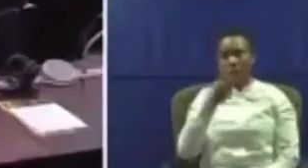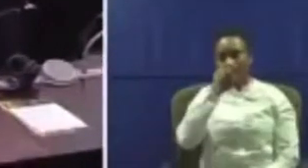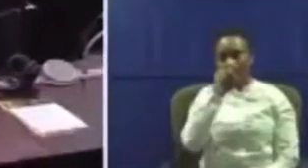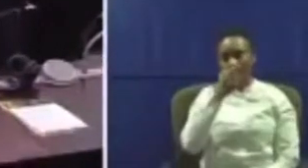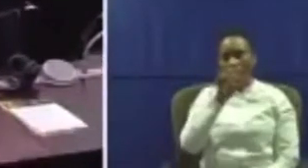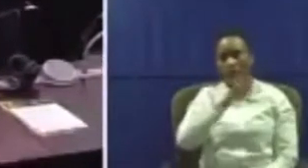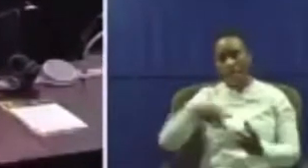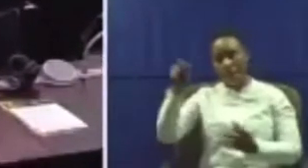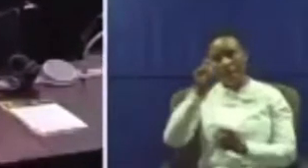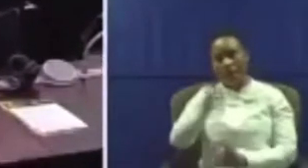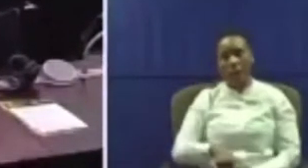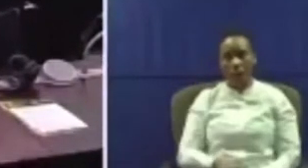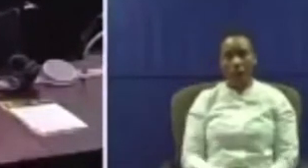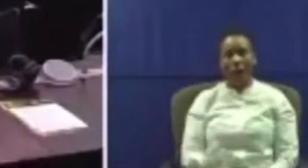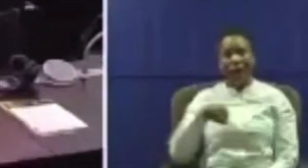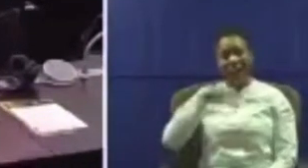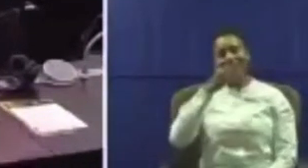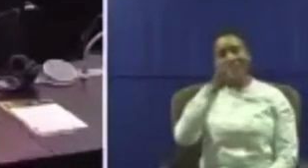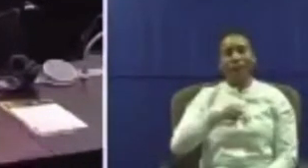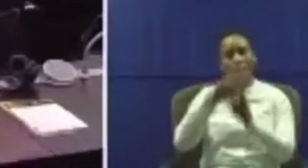They must leave. I said they must leave.